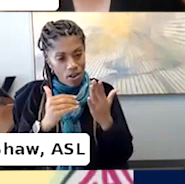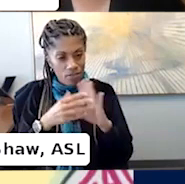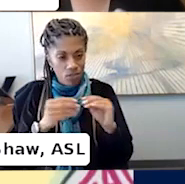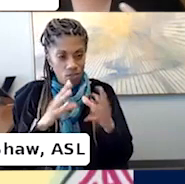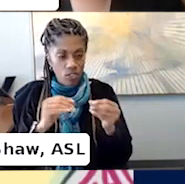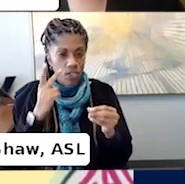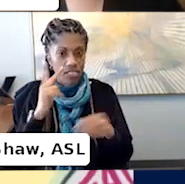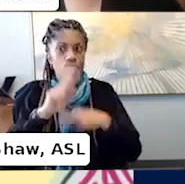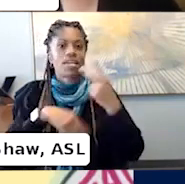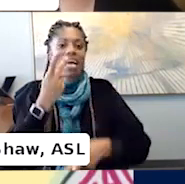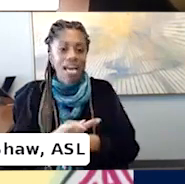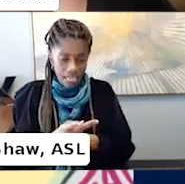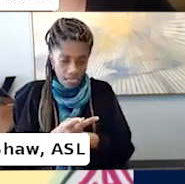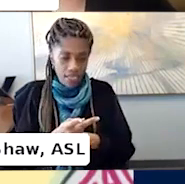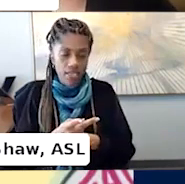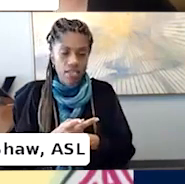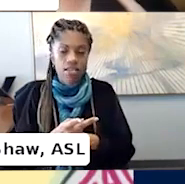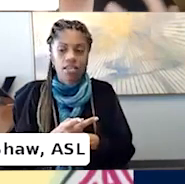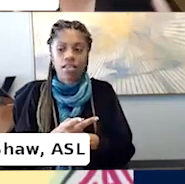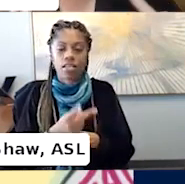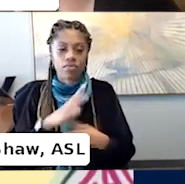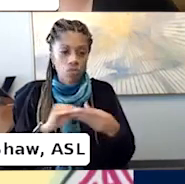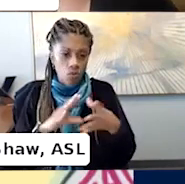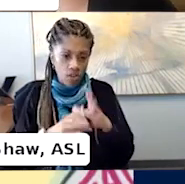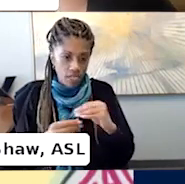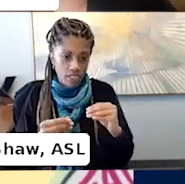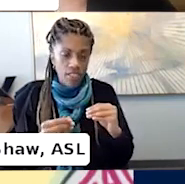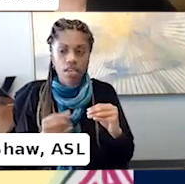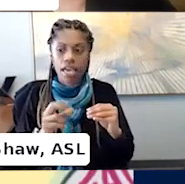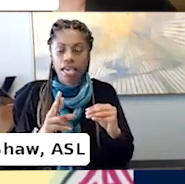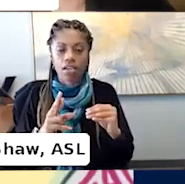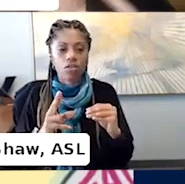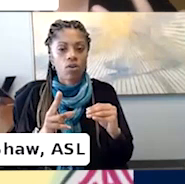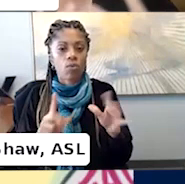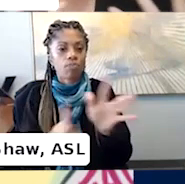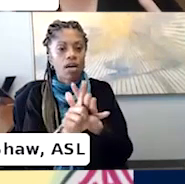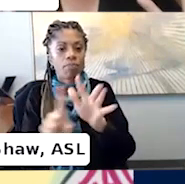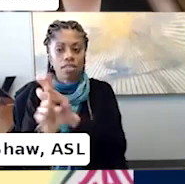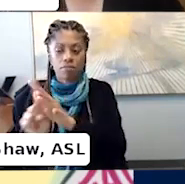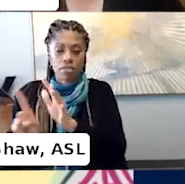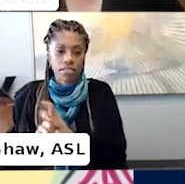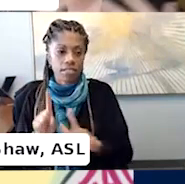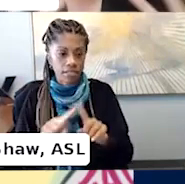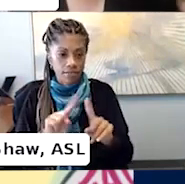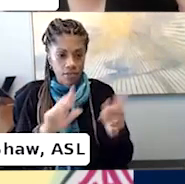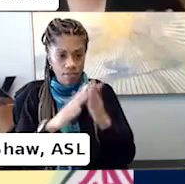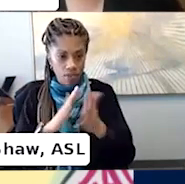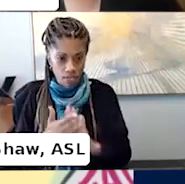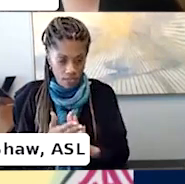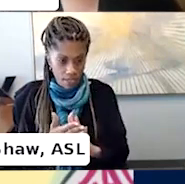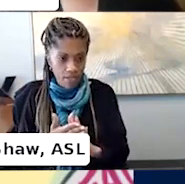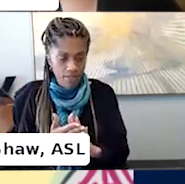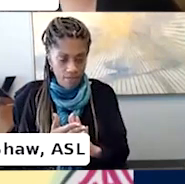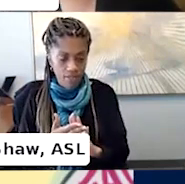different types of communities, the core of that has been the same. And that really is first that it's